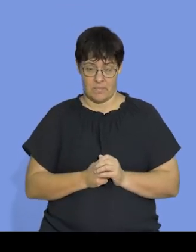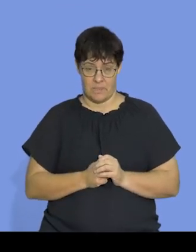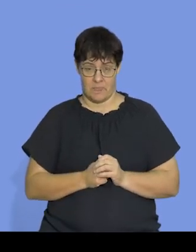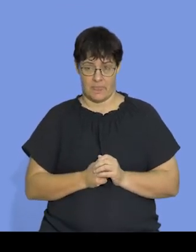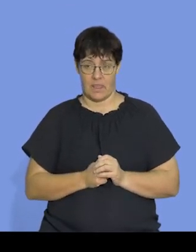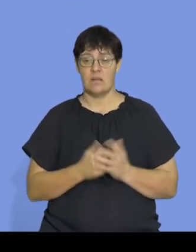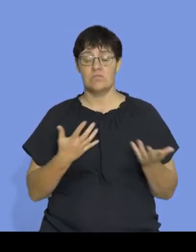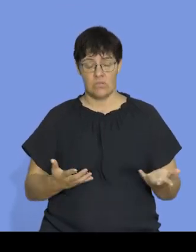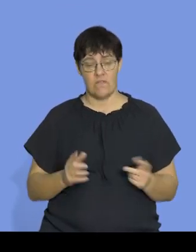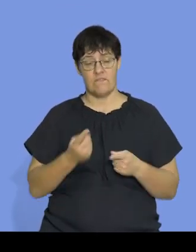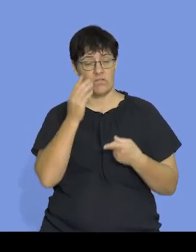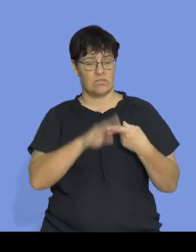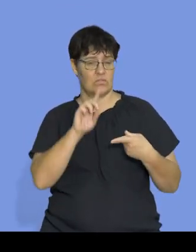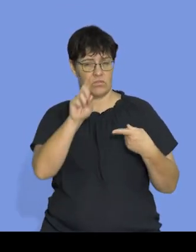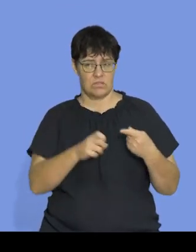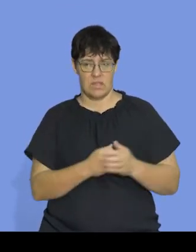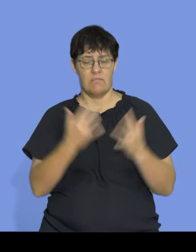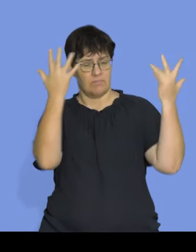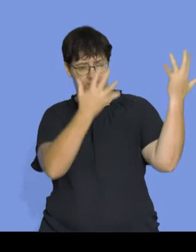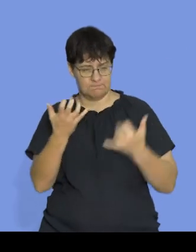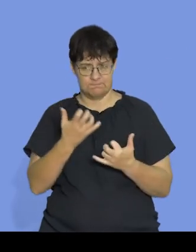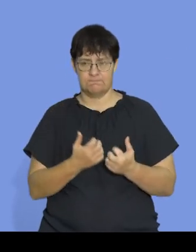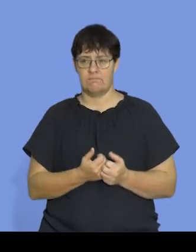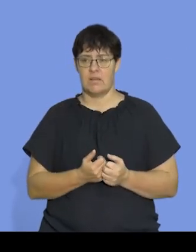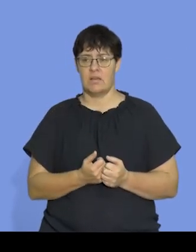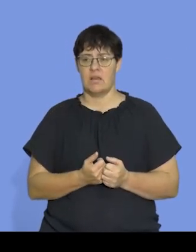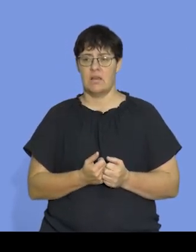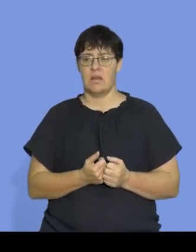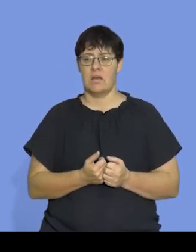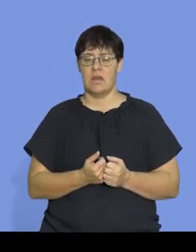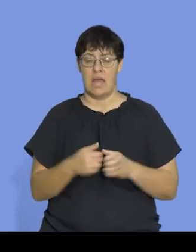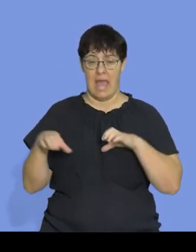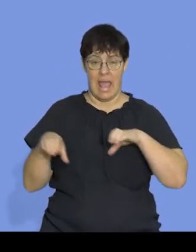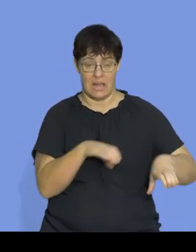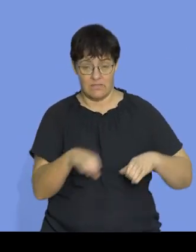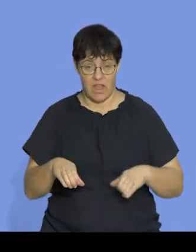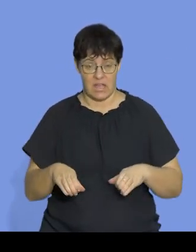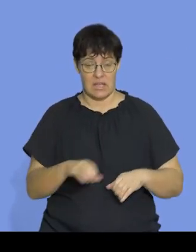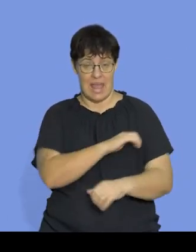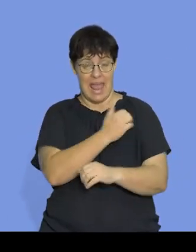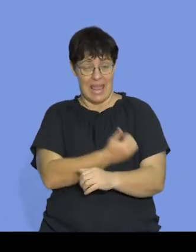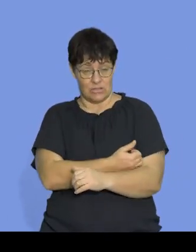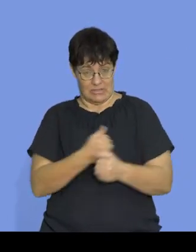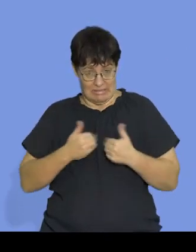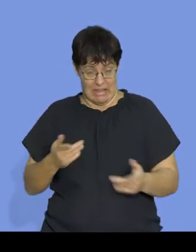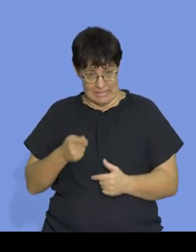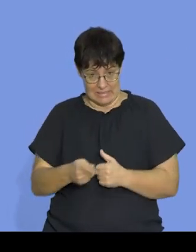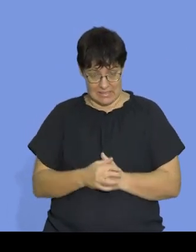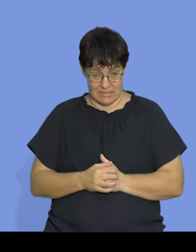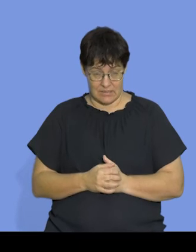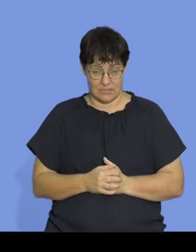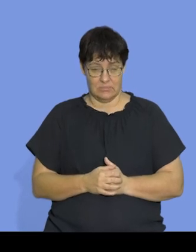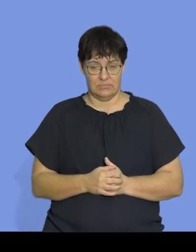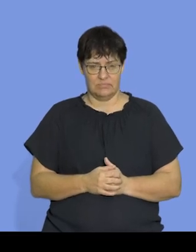says calculate the activation energy for this reaction. So what are we looking for here? We're looking for activation energy. Okay, what